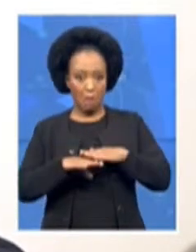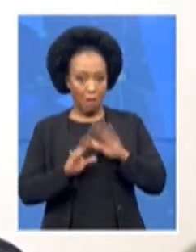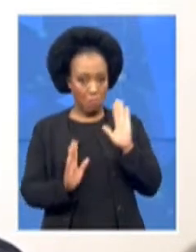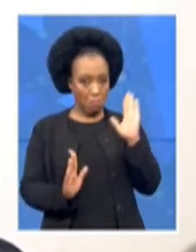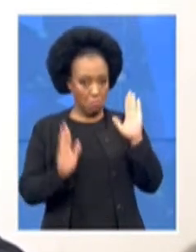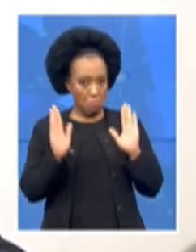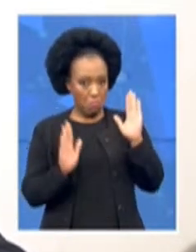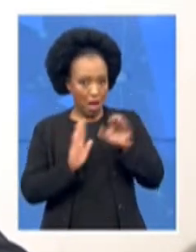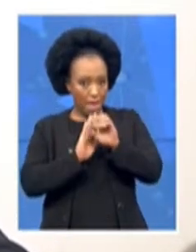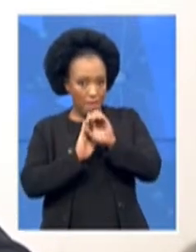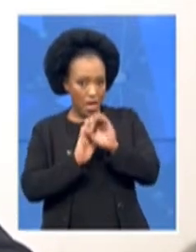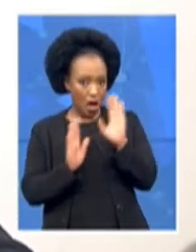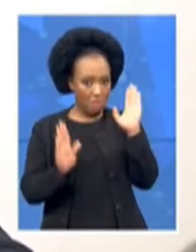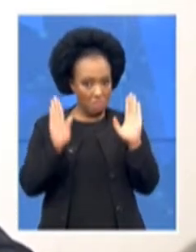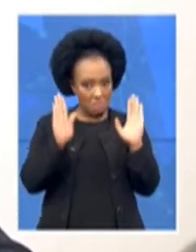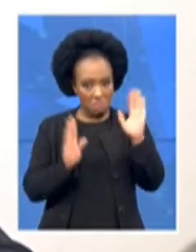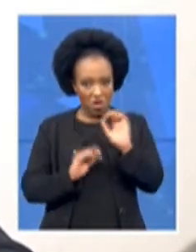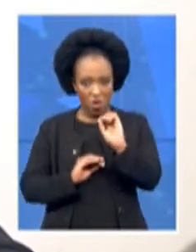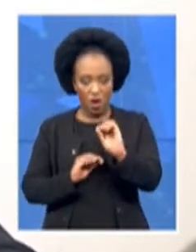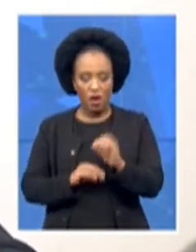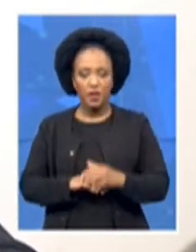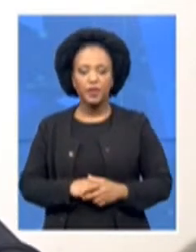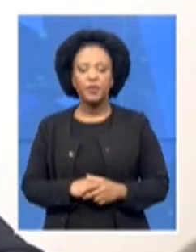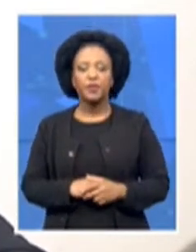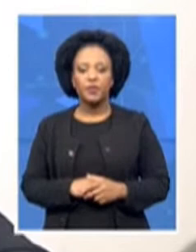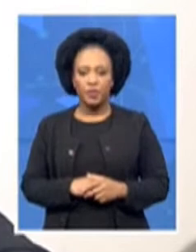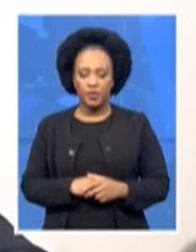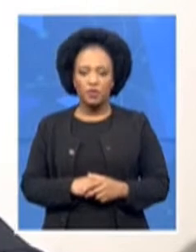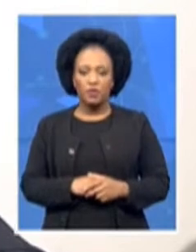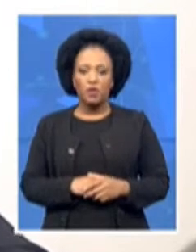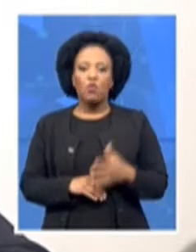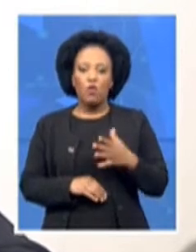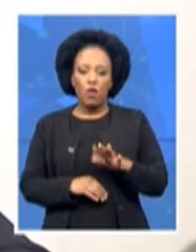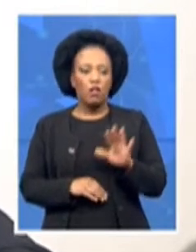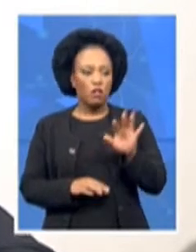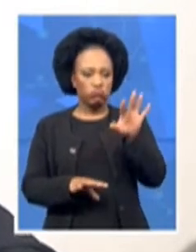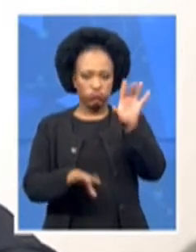We'll take up these hands for now. If people want to make the follow-ups, we'll feel free to.